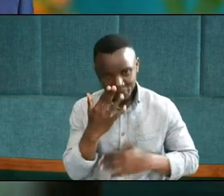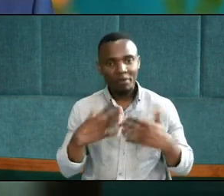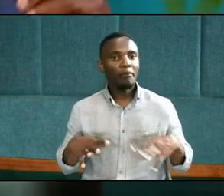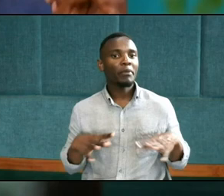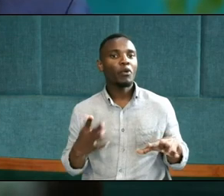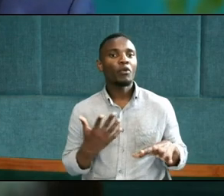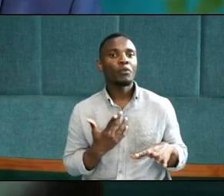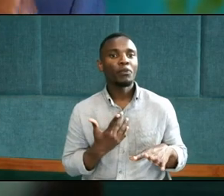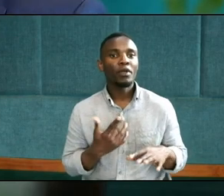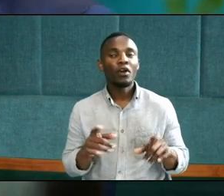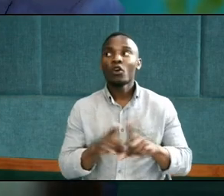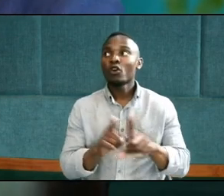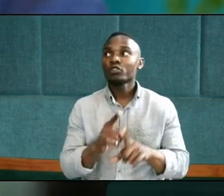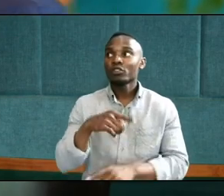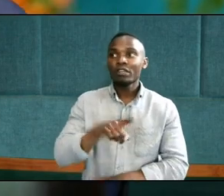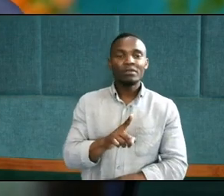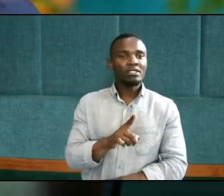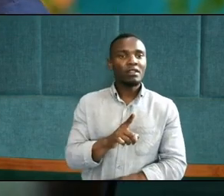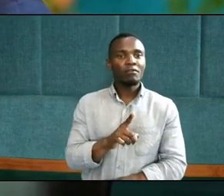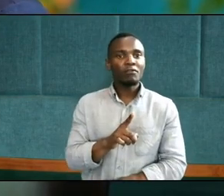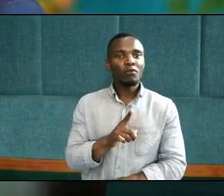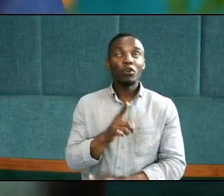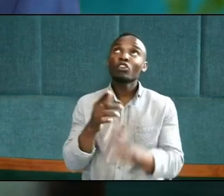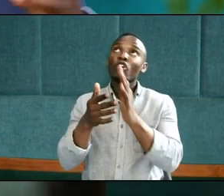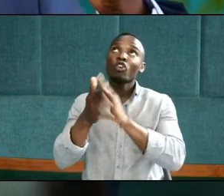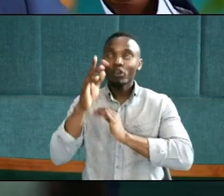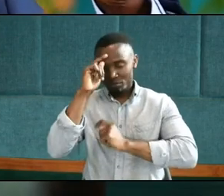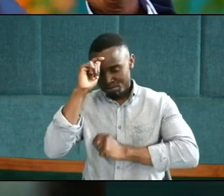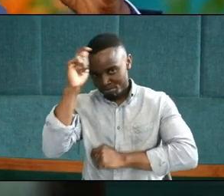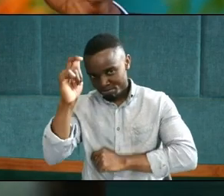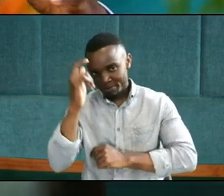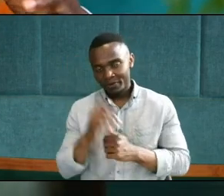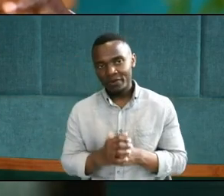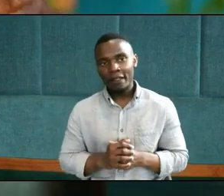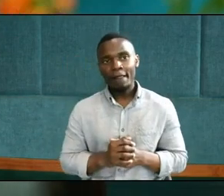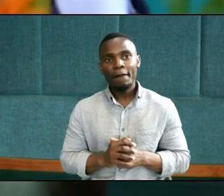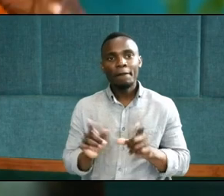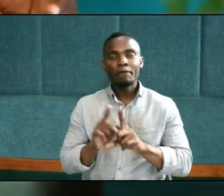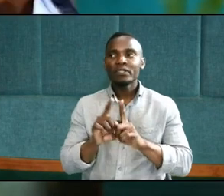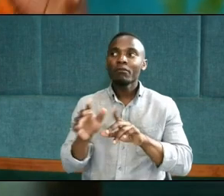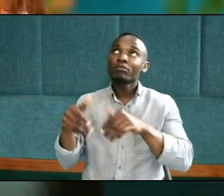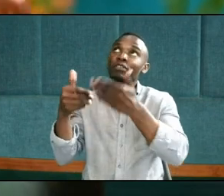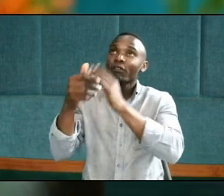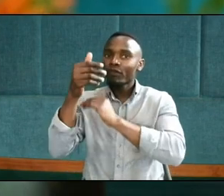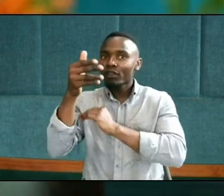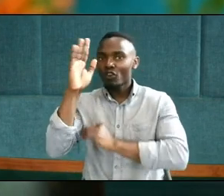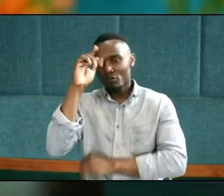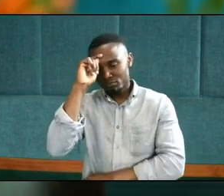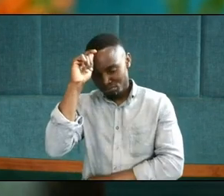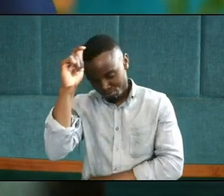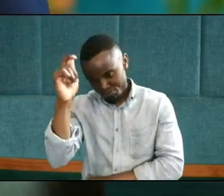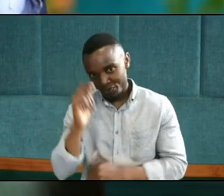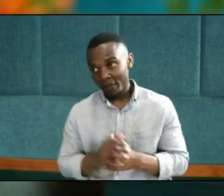They are also serving with godly fear, giving God the fear, the godly fear, we call